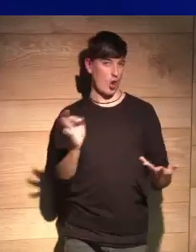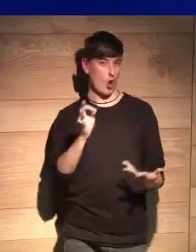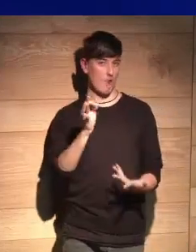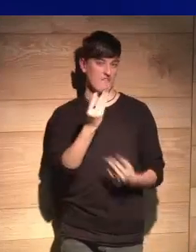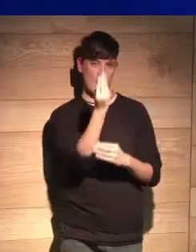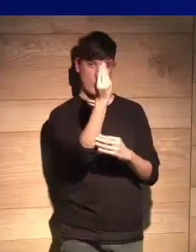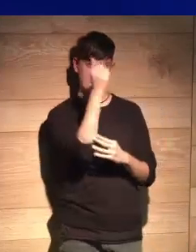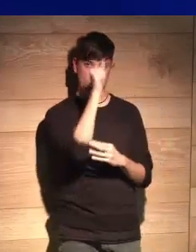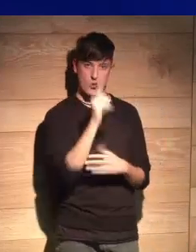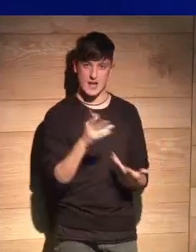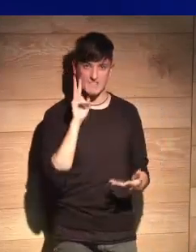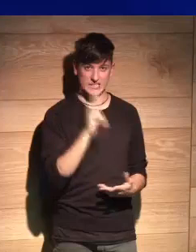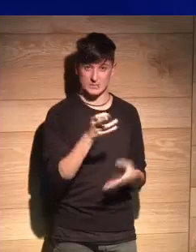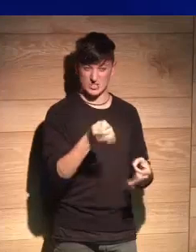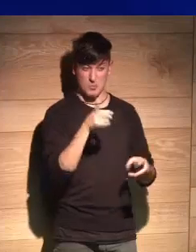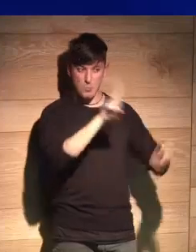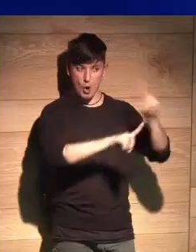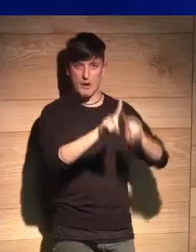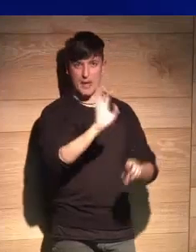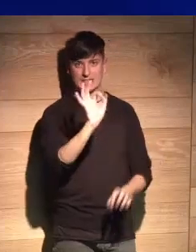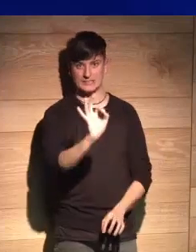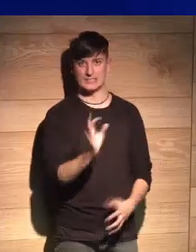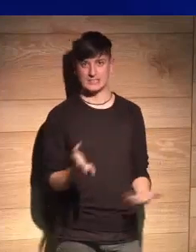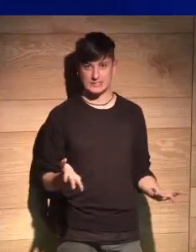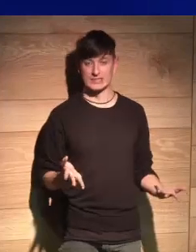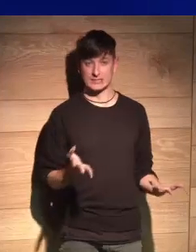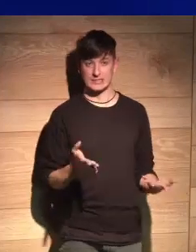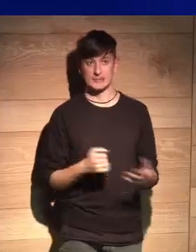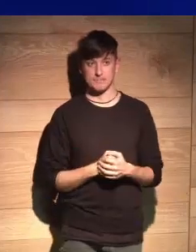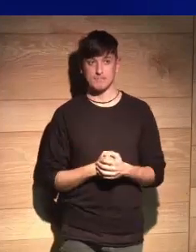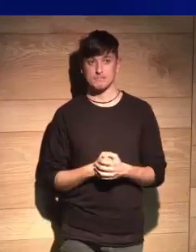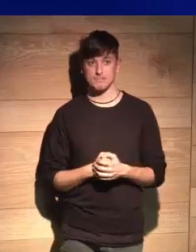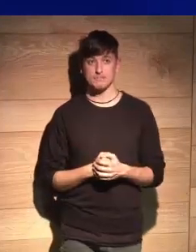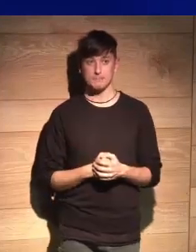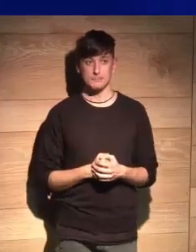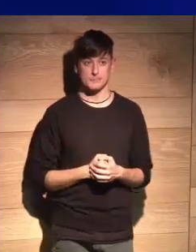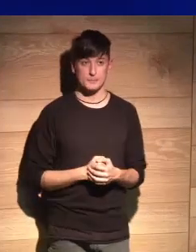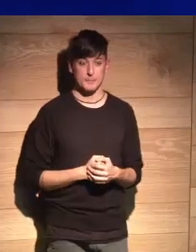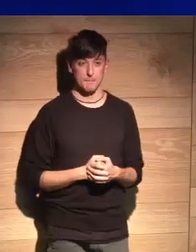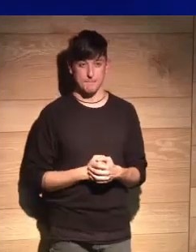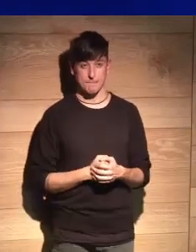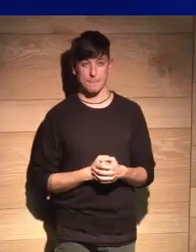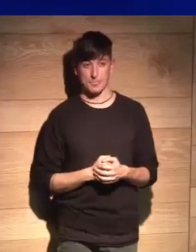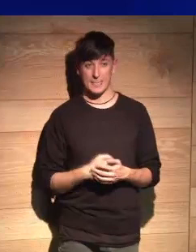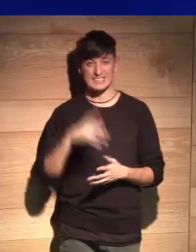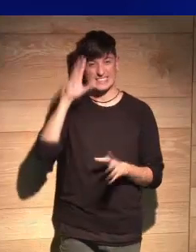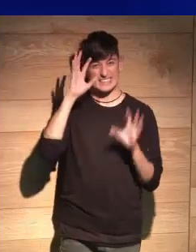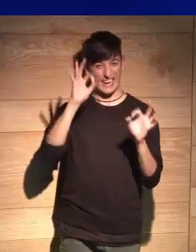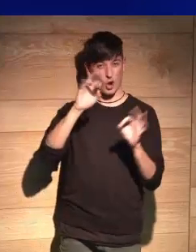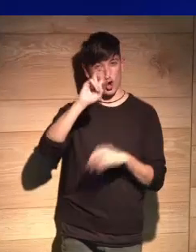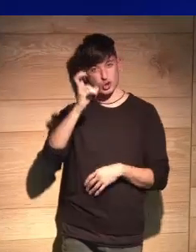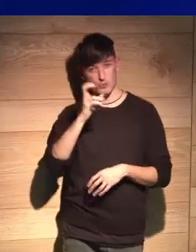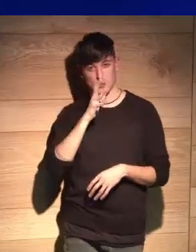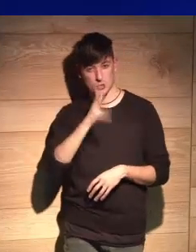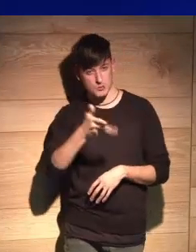they see is men in those roles. And that's a problem. The lack of a role model. Y otra razón